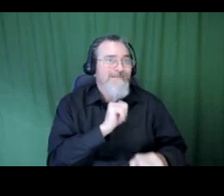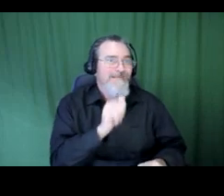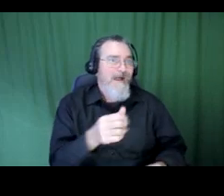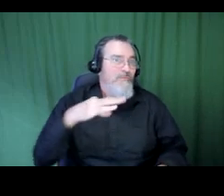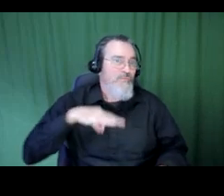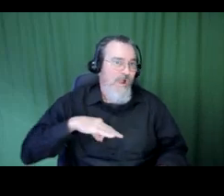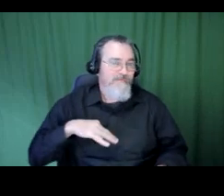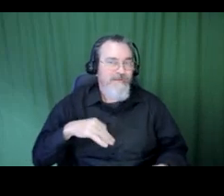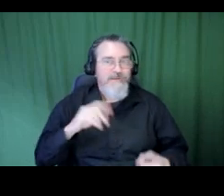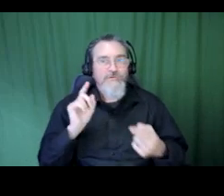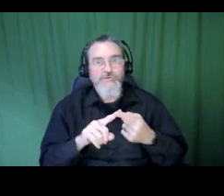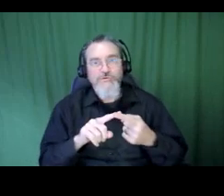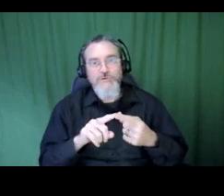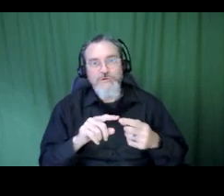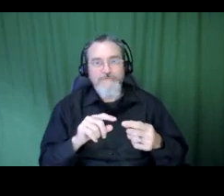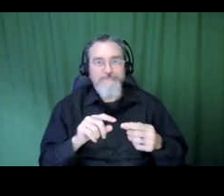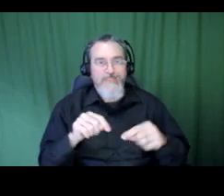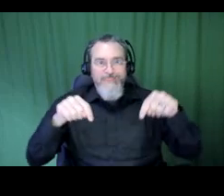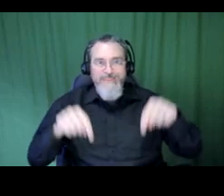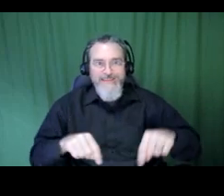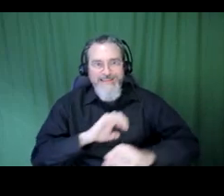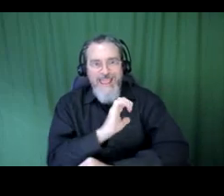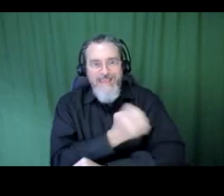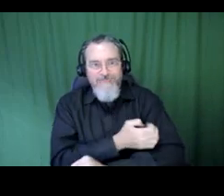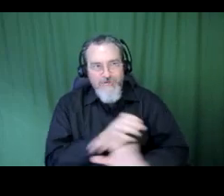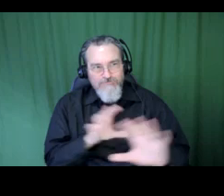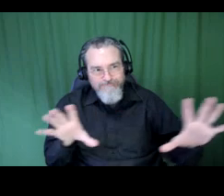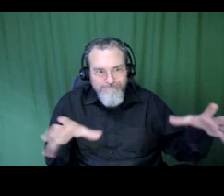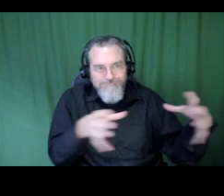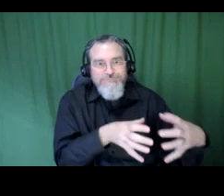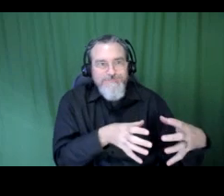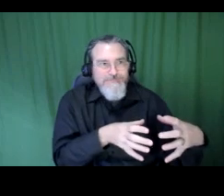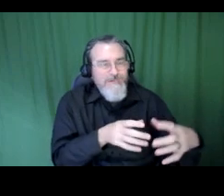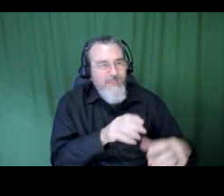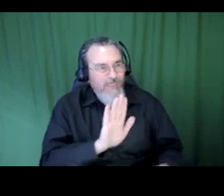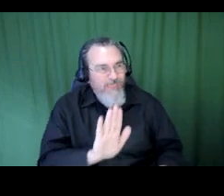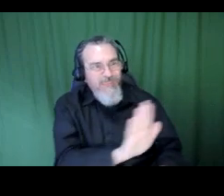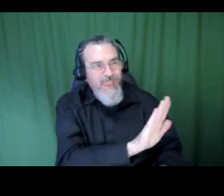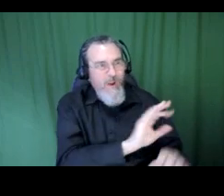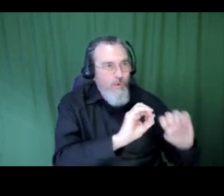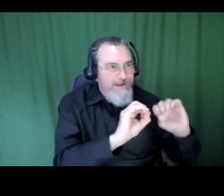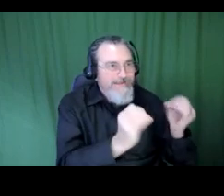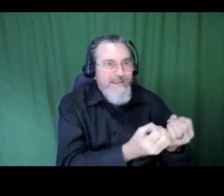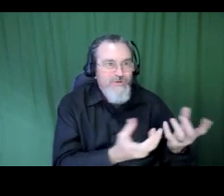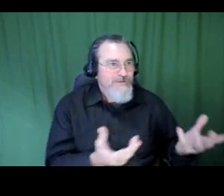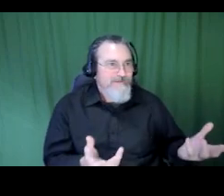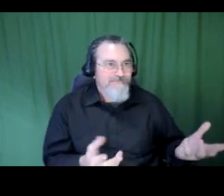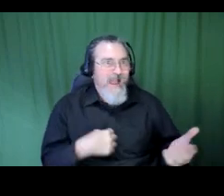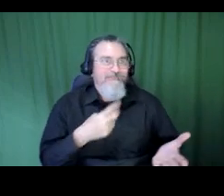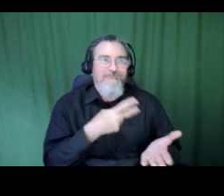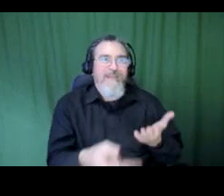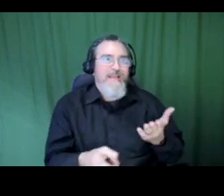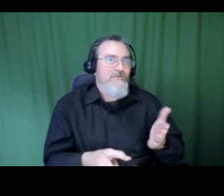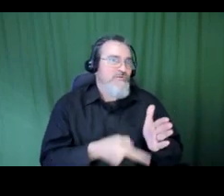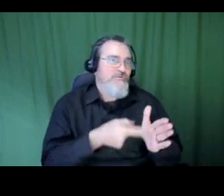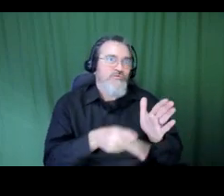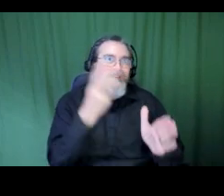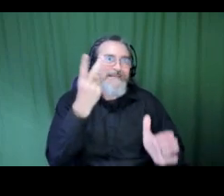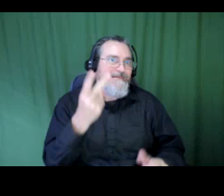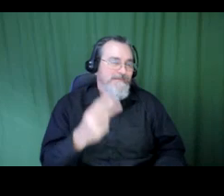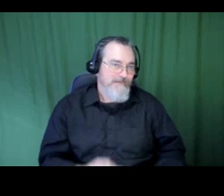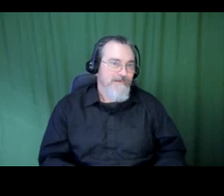this workforce effort into the mission alignment of their organizations. And so far, I've failed at both of those too. And it is